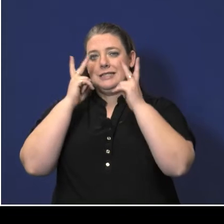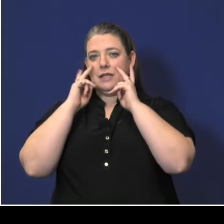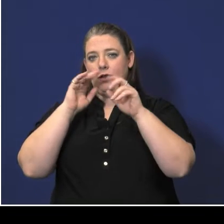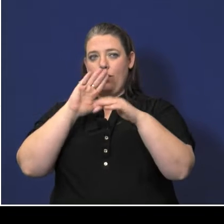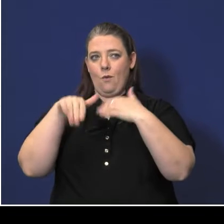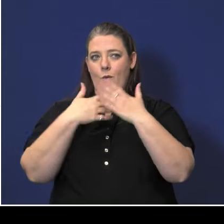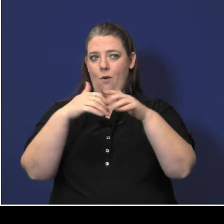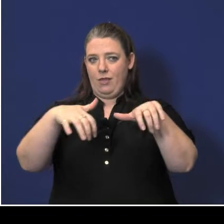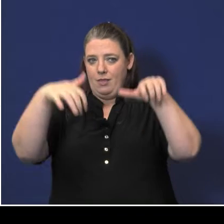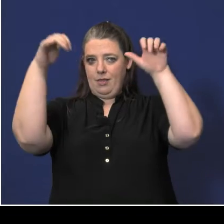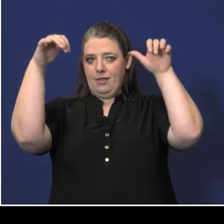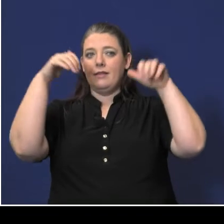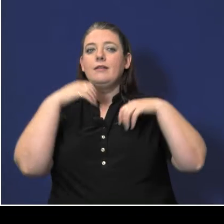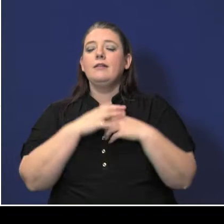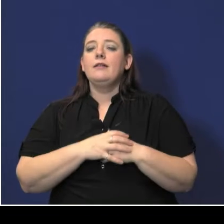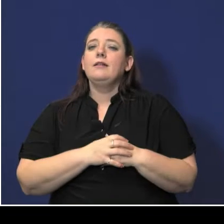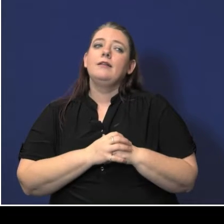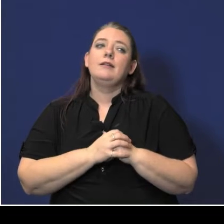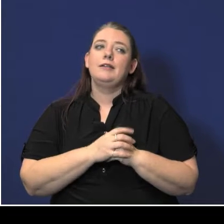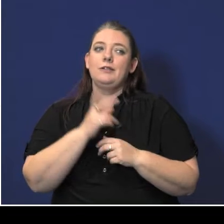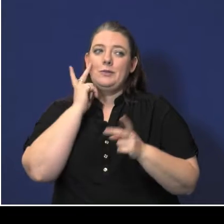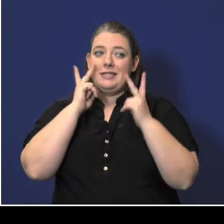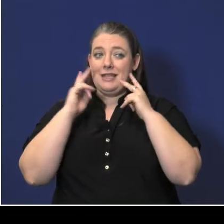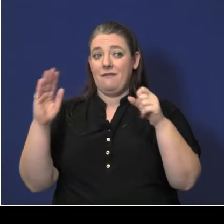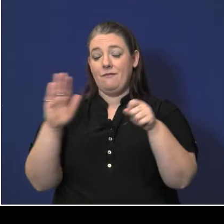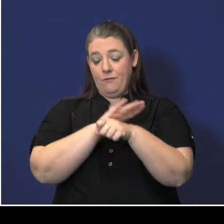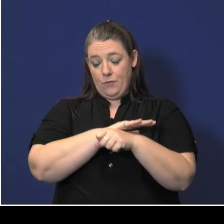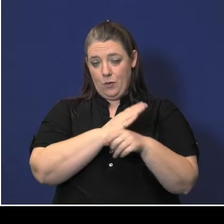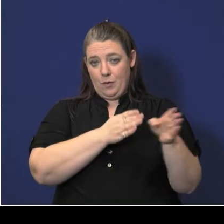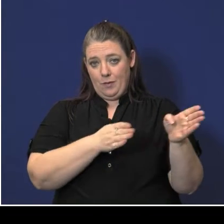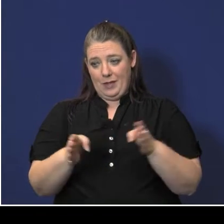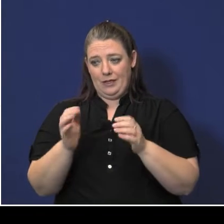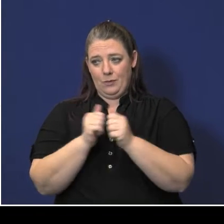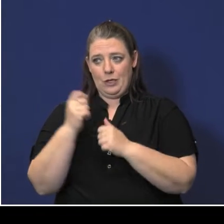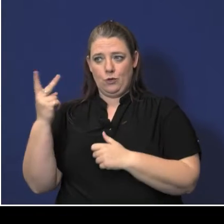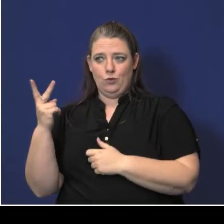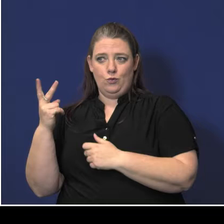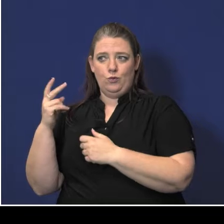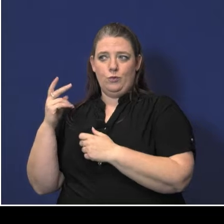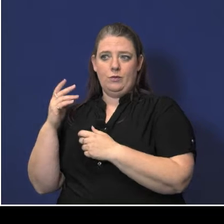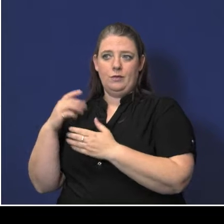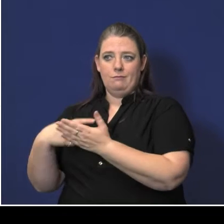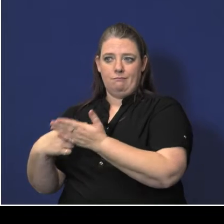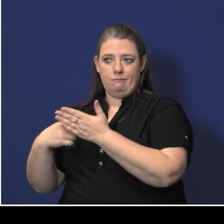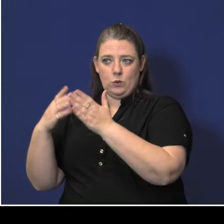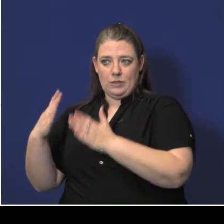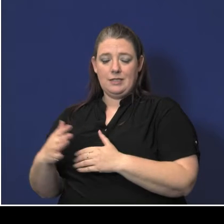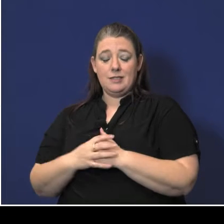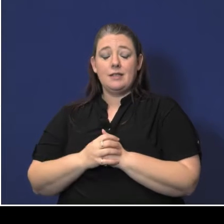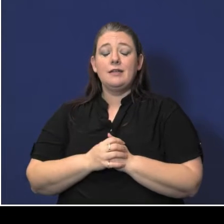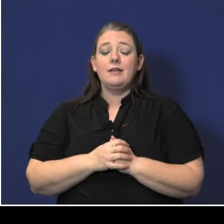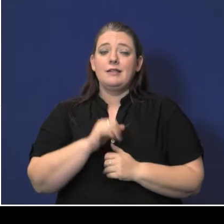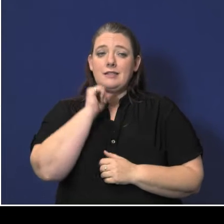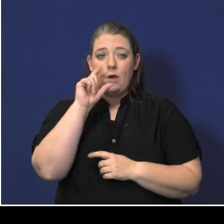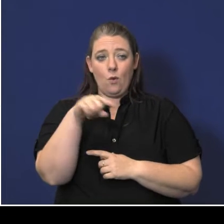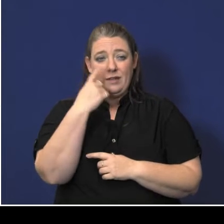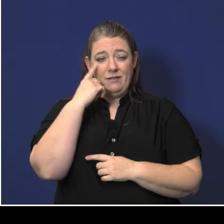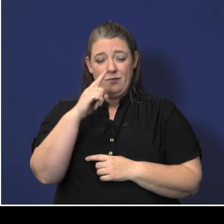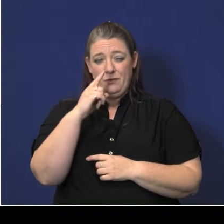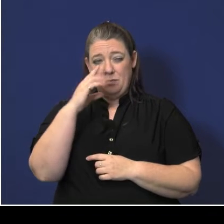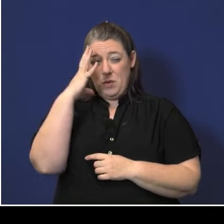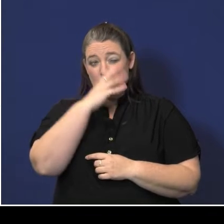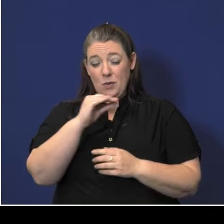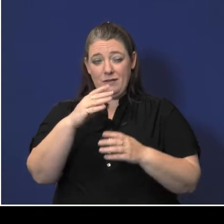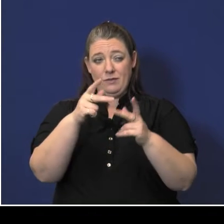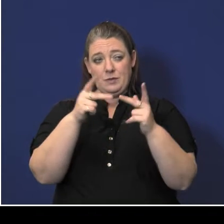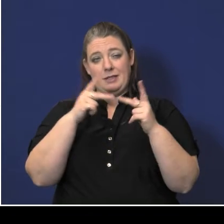auditorium. So taking, again, this is with full planning with our 2 consultants like we were mentioning and the whole team. So it's not only a beautiful space, hopefully